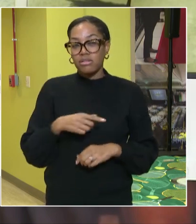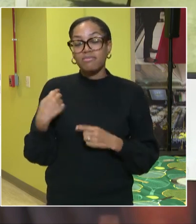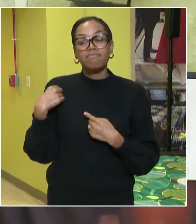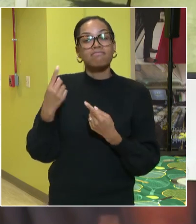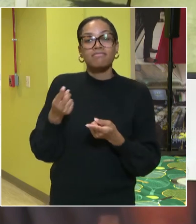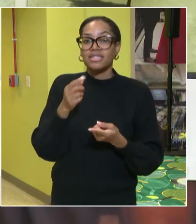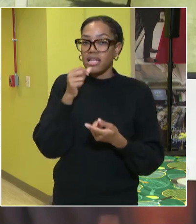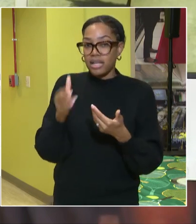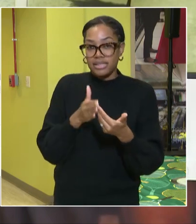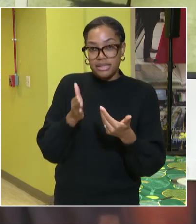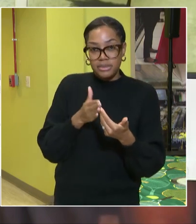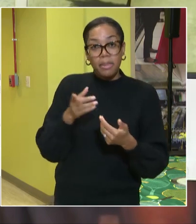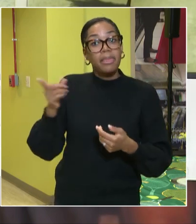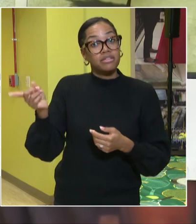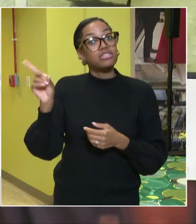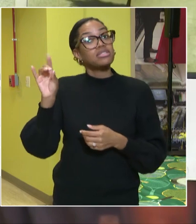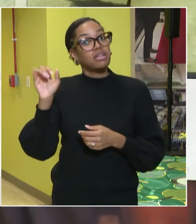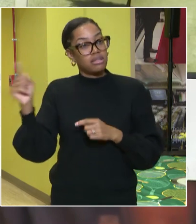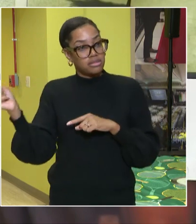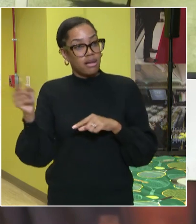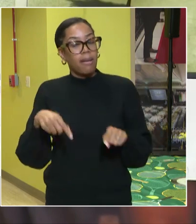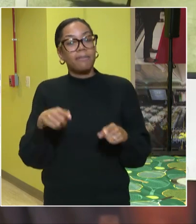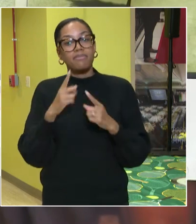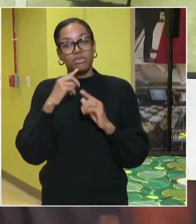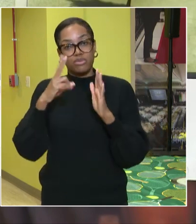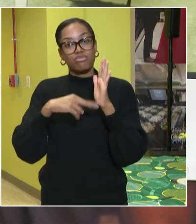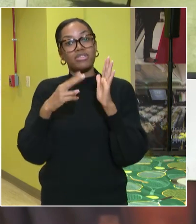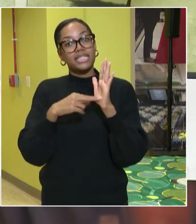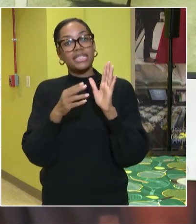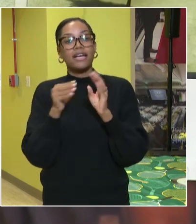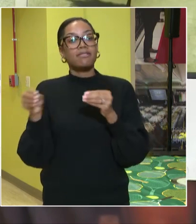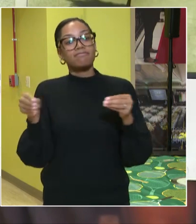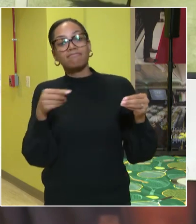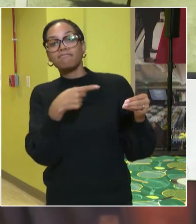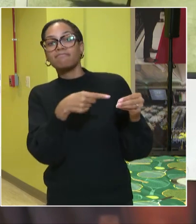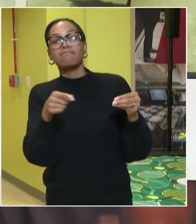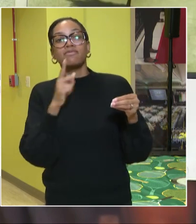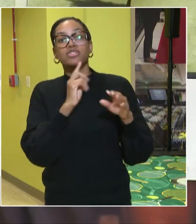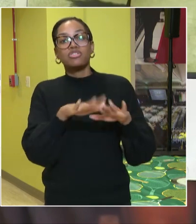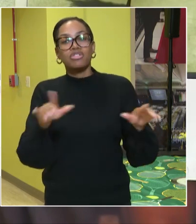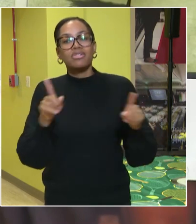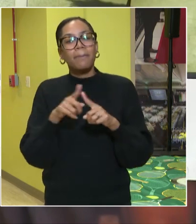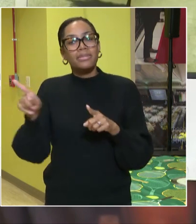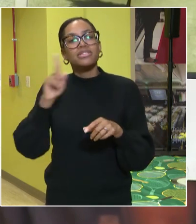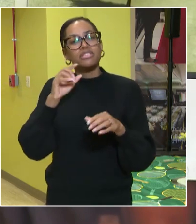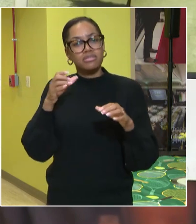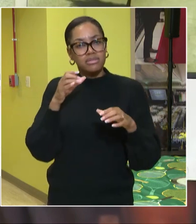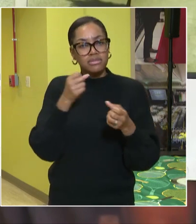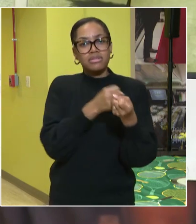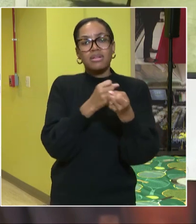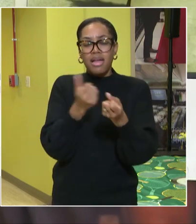comes to the read alouds, but she supports everything these children do.